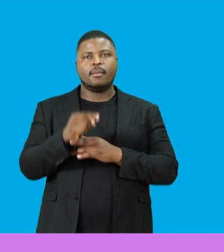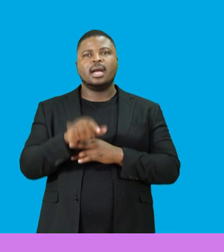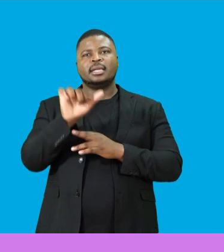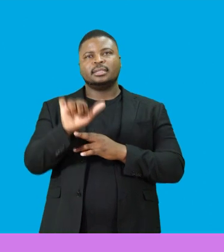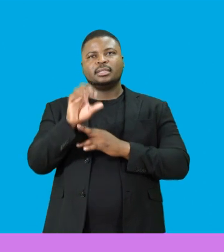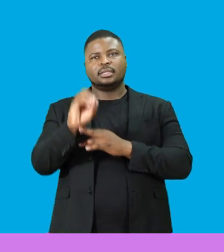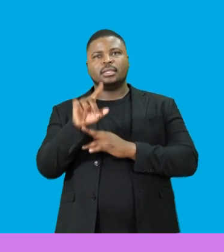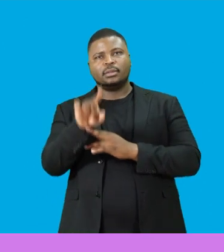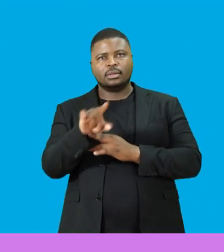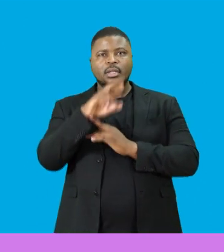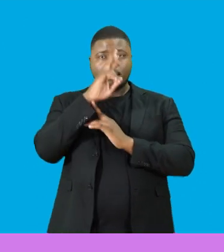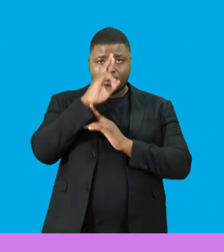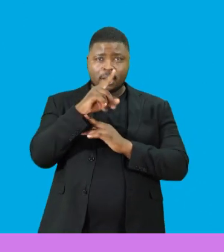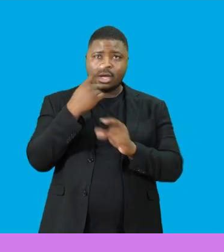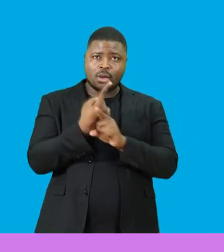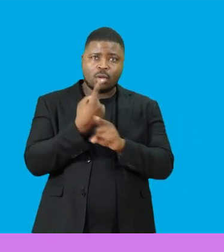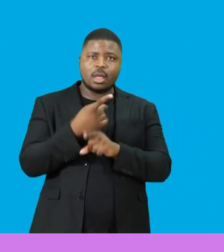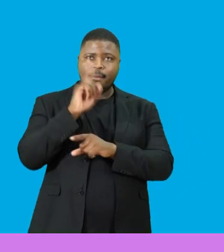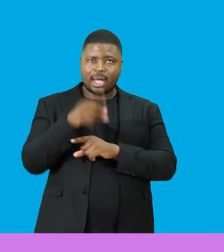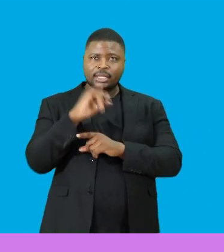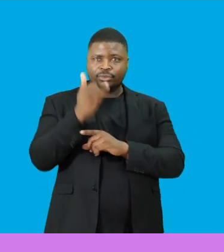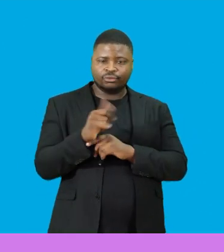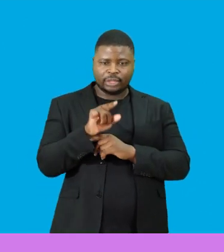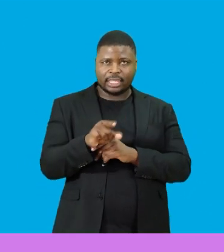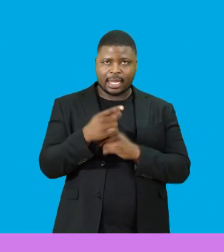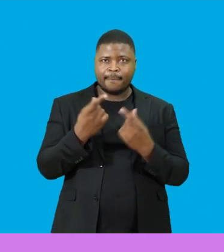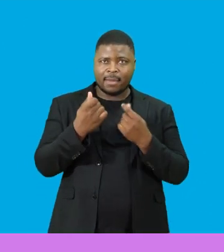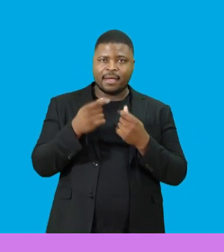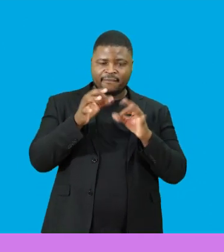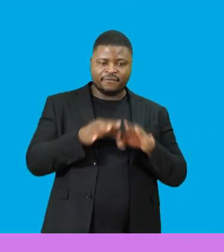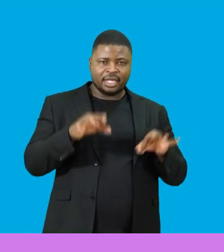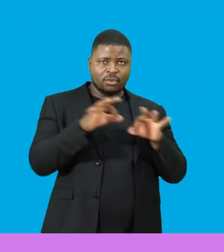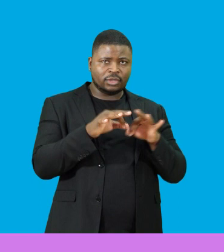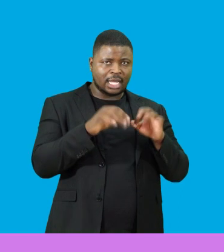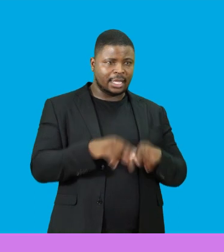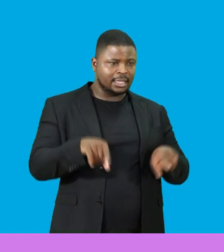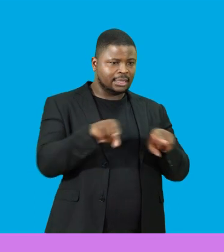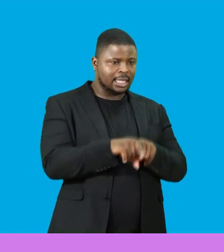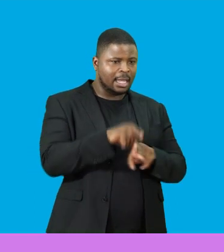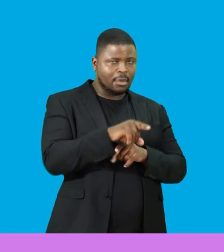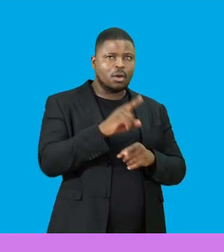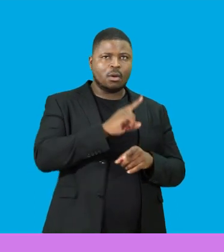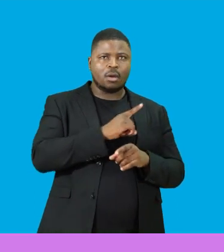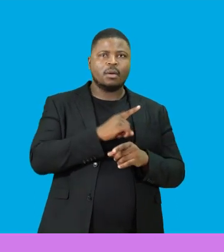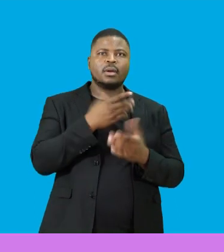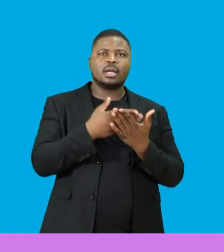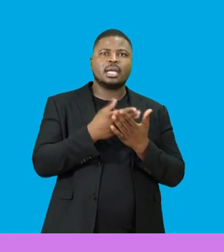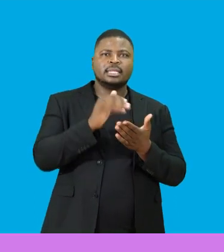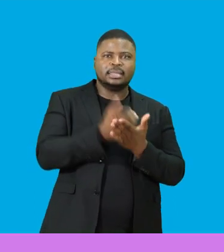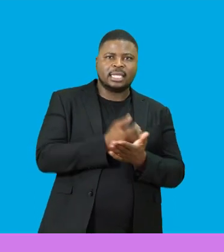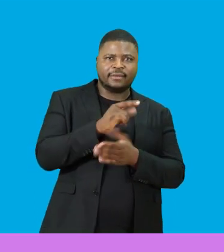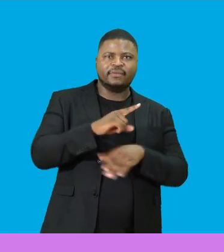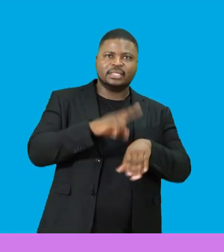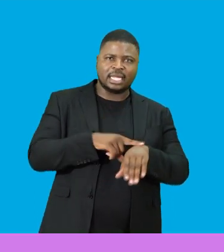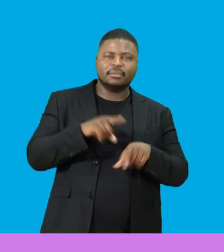60 cent. It is always safe that you always check values that are the same and the operations, just to save yourself time on solving